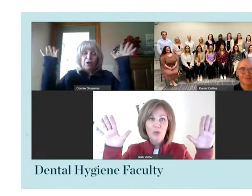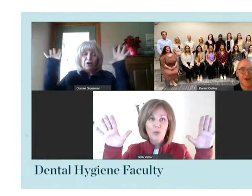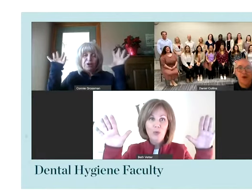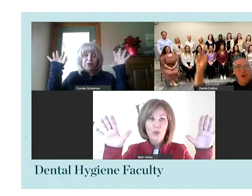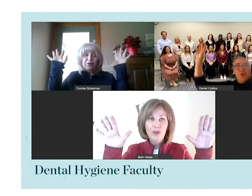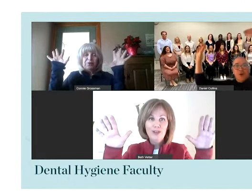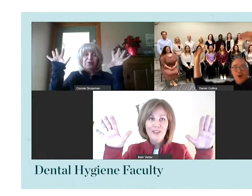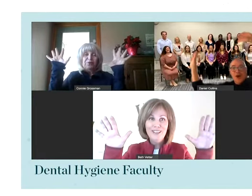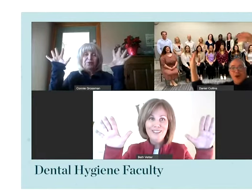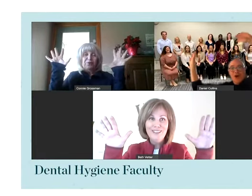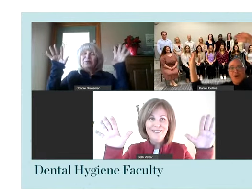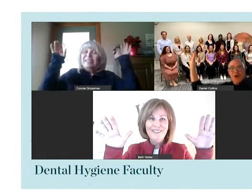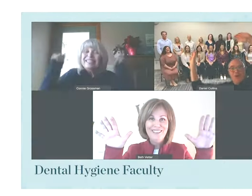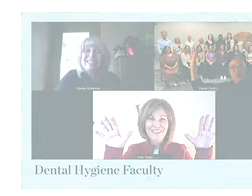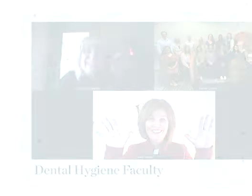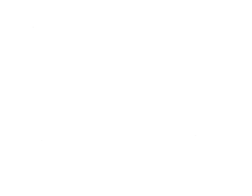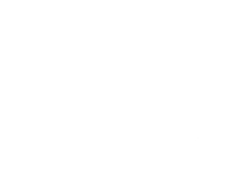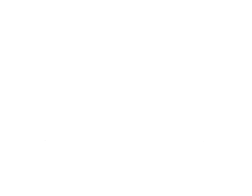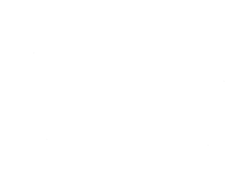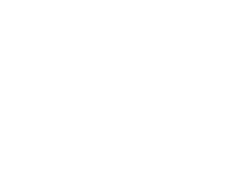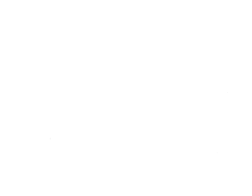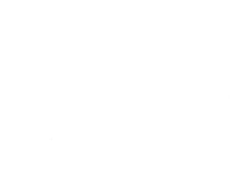exams. Woo-hoo!